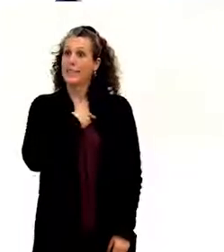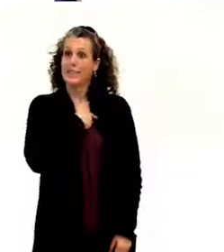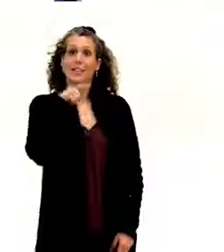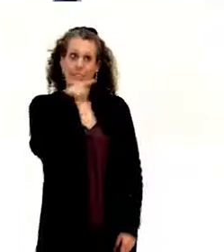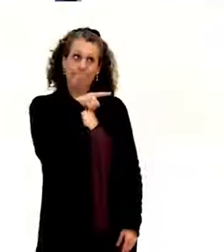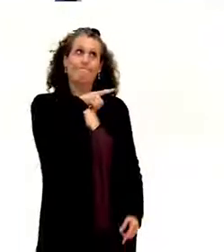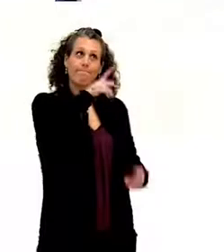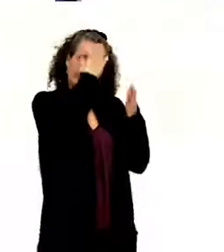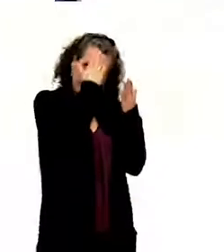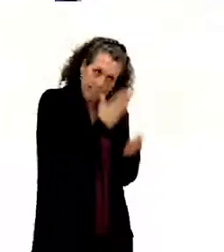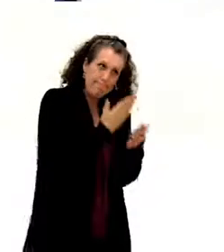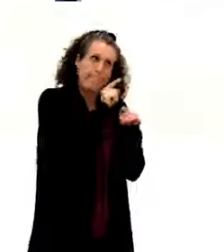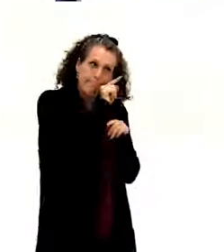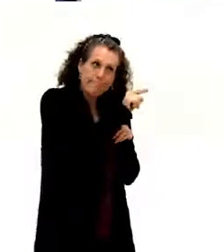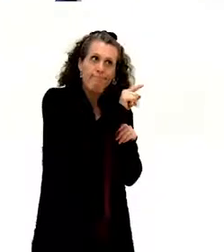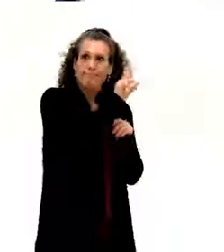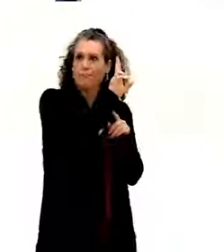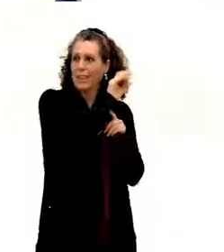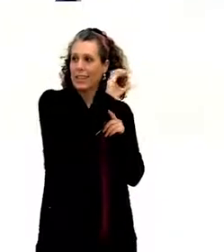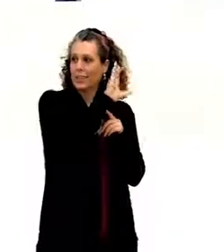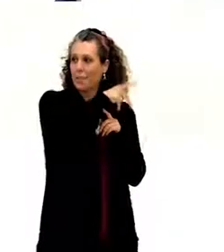the acquis, including procurement.